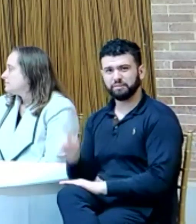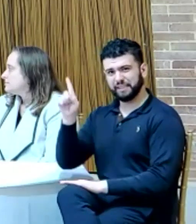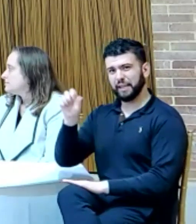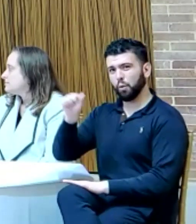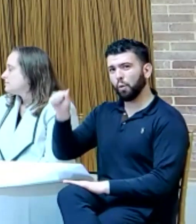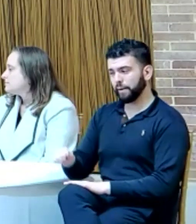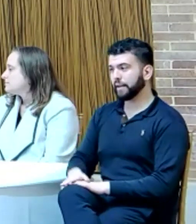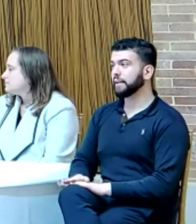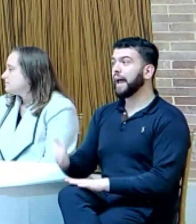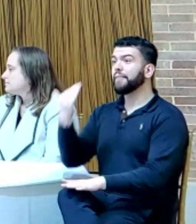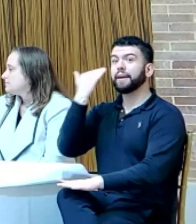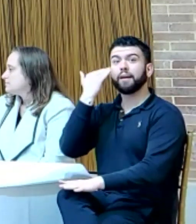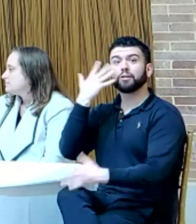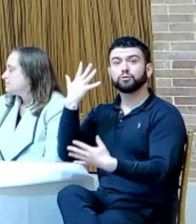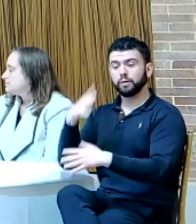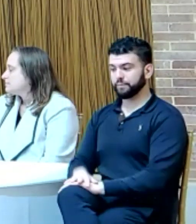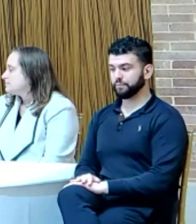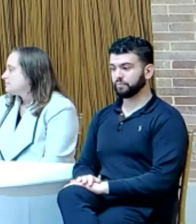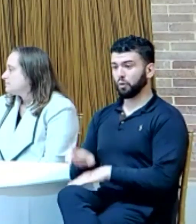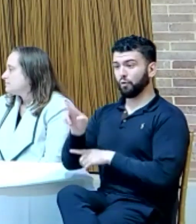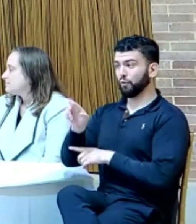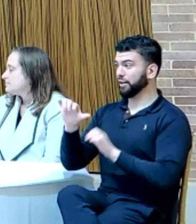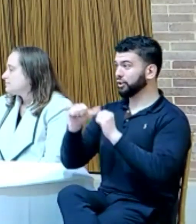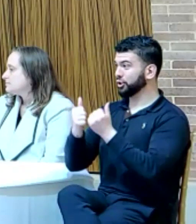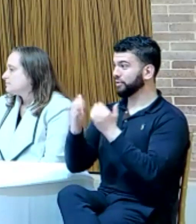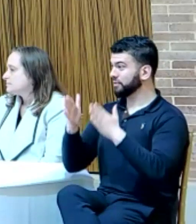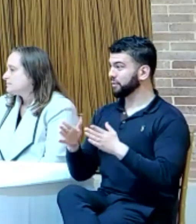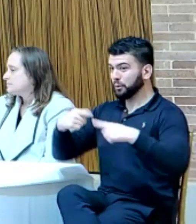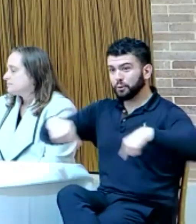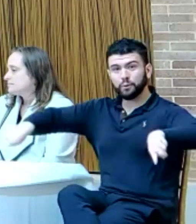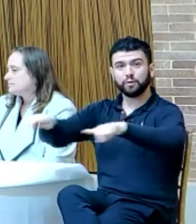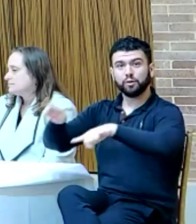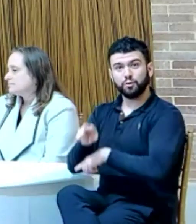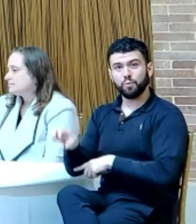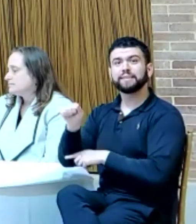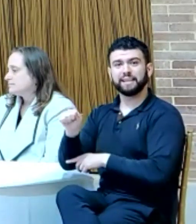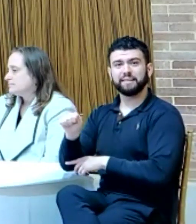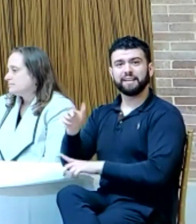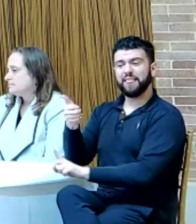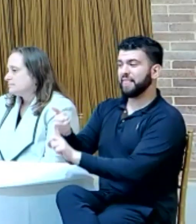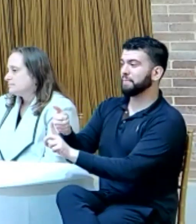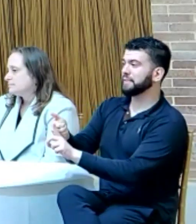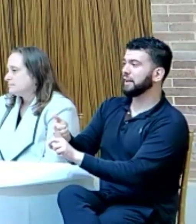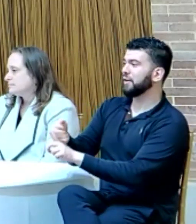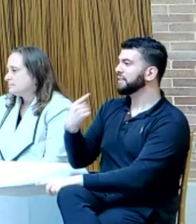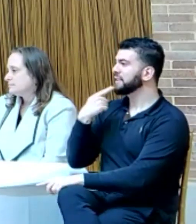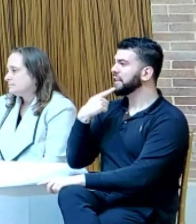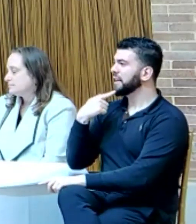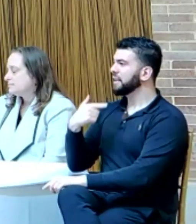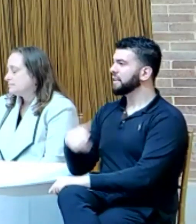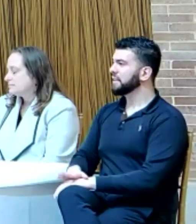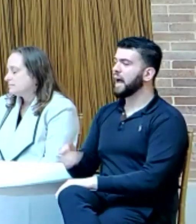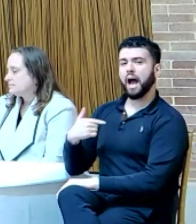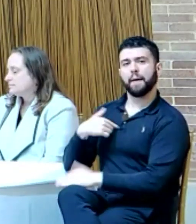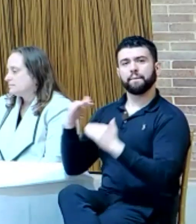acknowledged at the beginning of the program Realtors across the country uh who had distinguish themselves as fair housing in you know in the in the